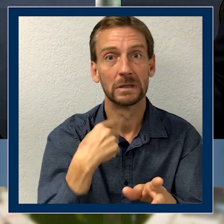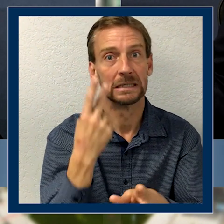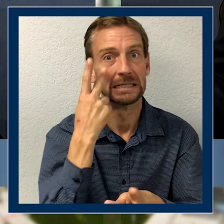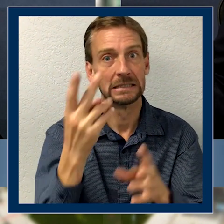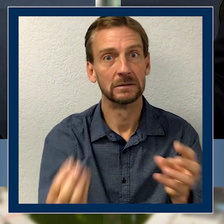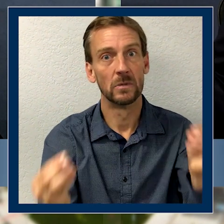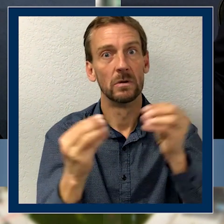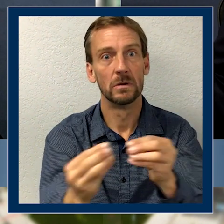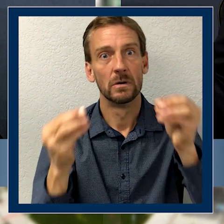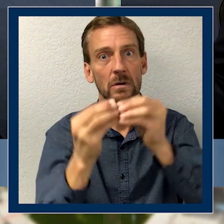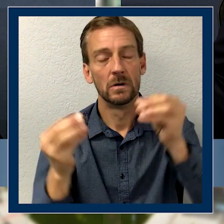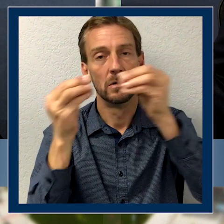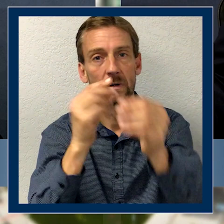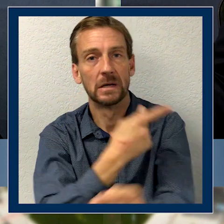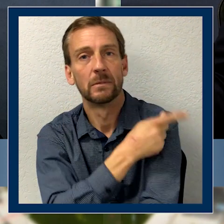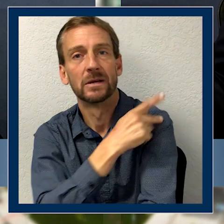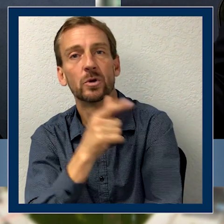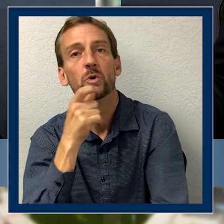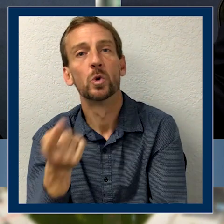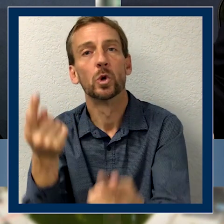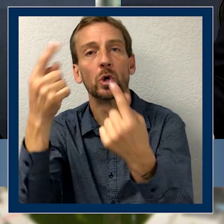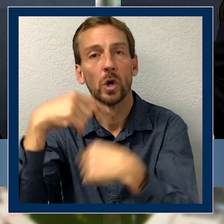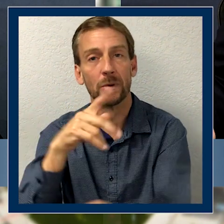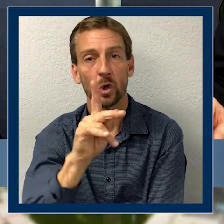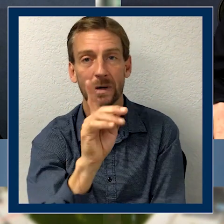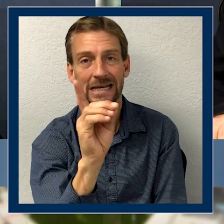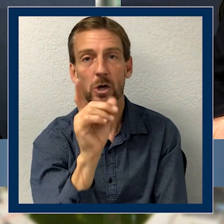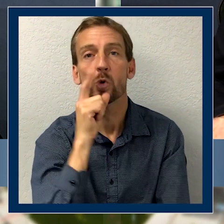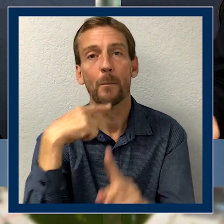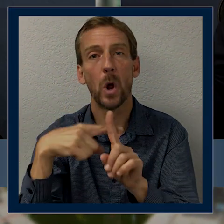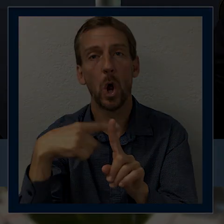seeing more patients that are coming to Kuya Delta are testing positive for the virus.